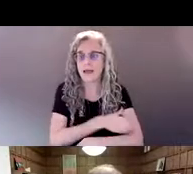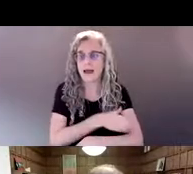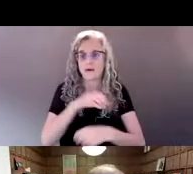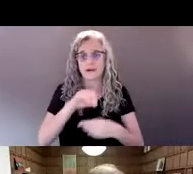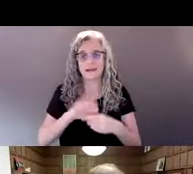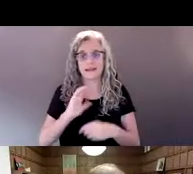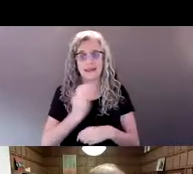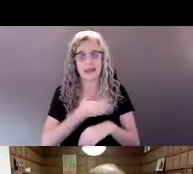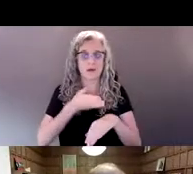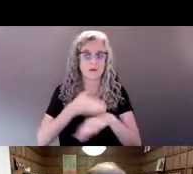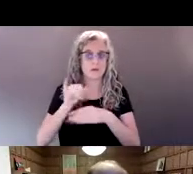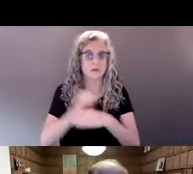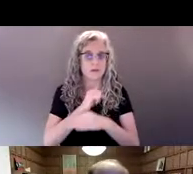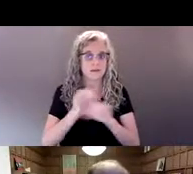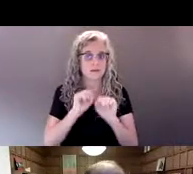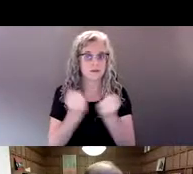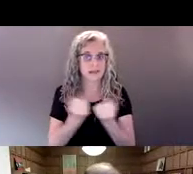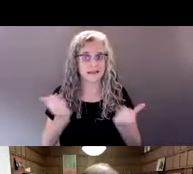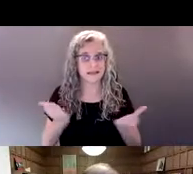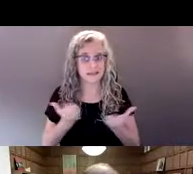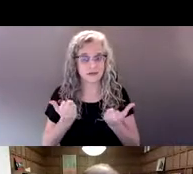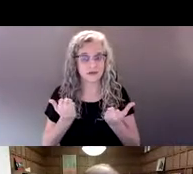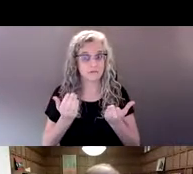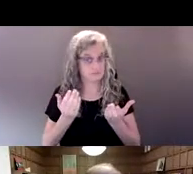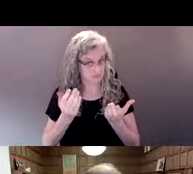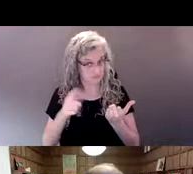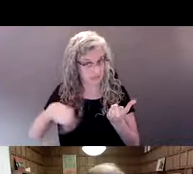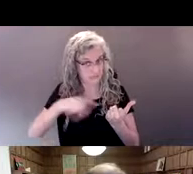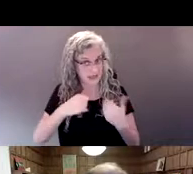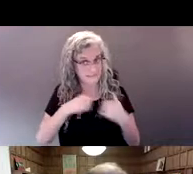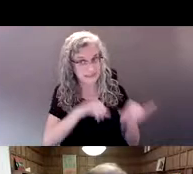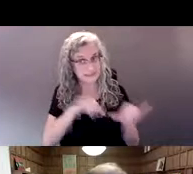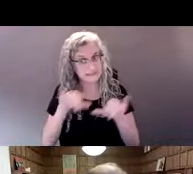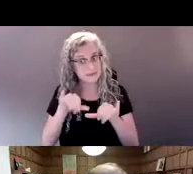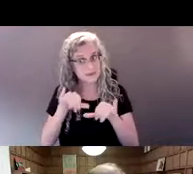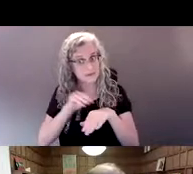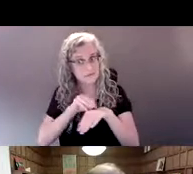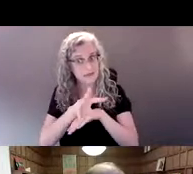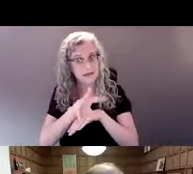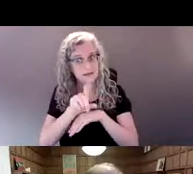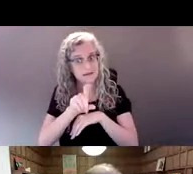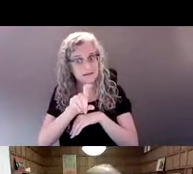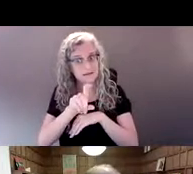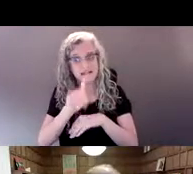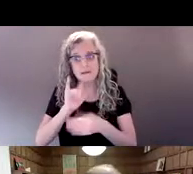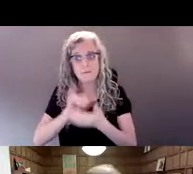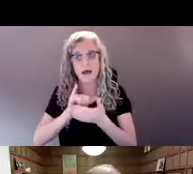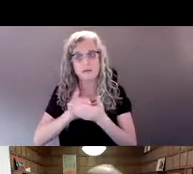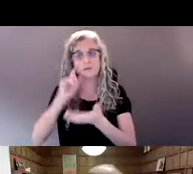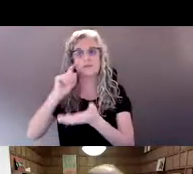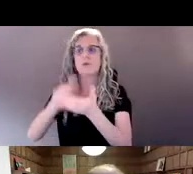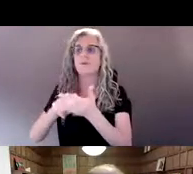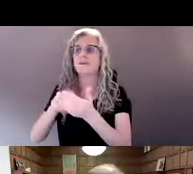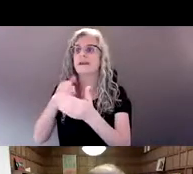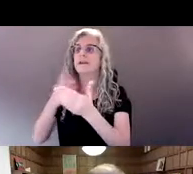globalizing post-industrial society having a similar effect, making it impossible to see the growing power that